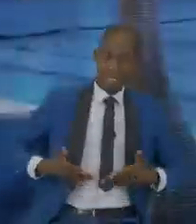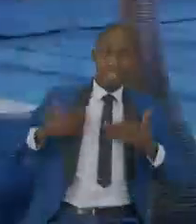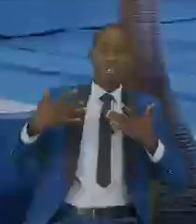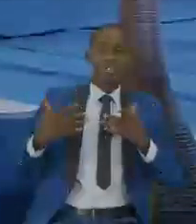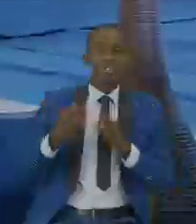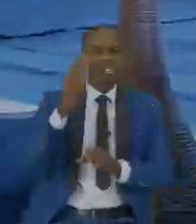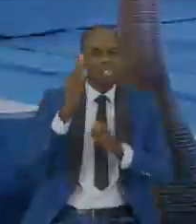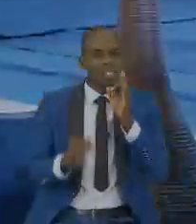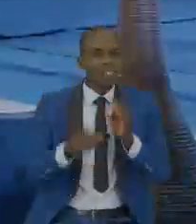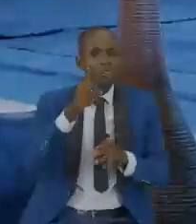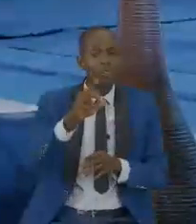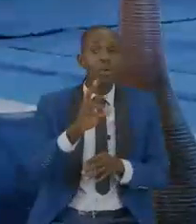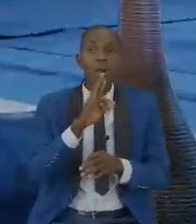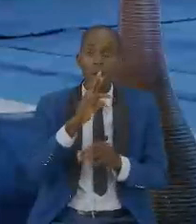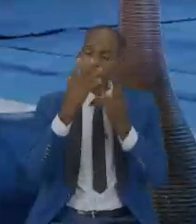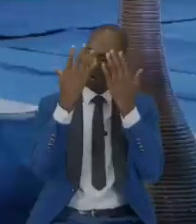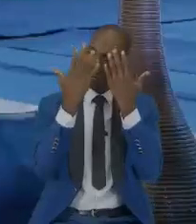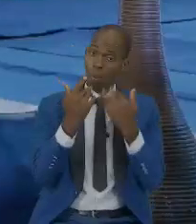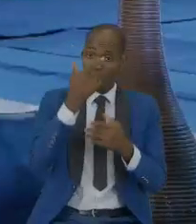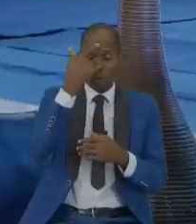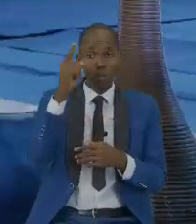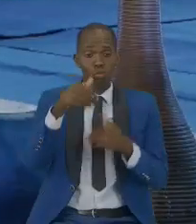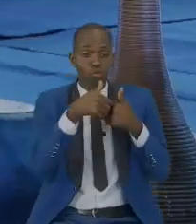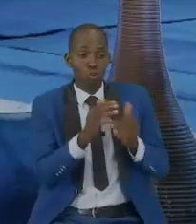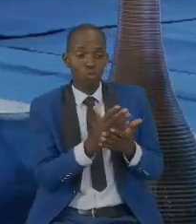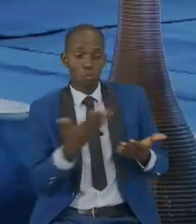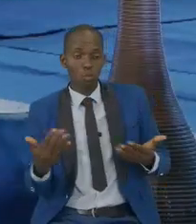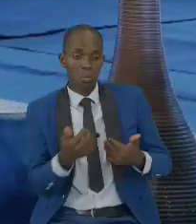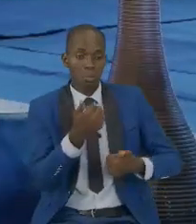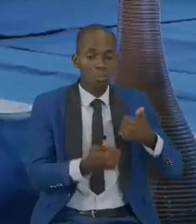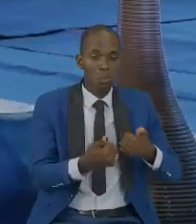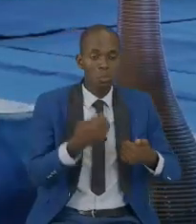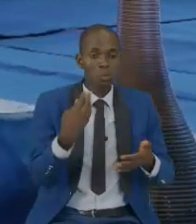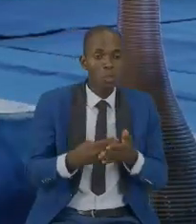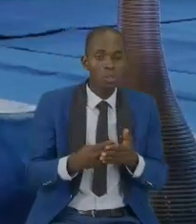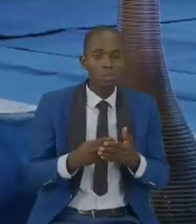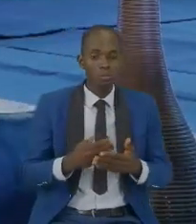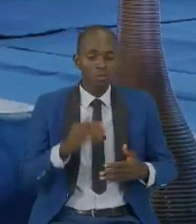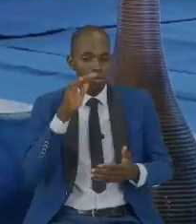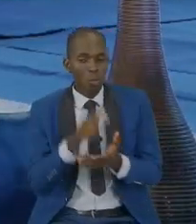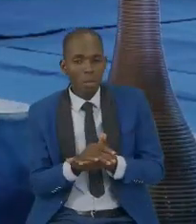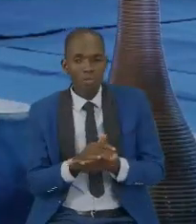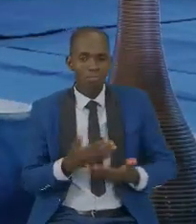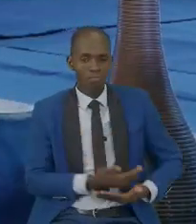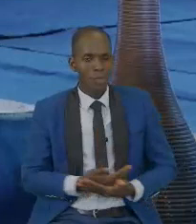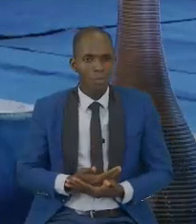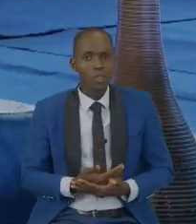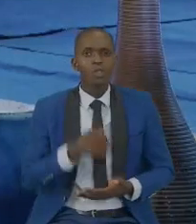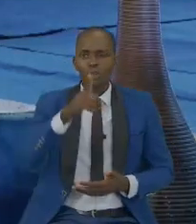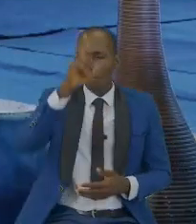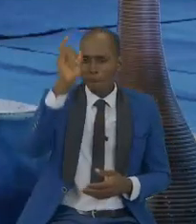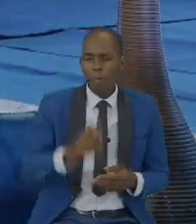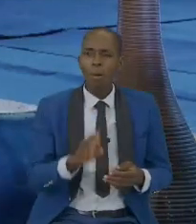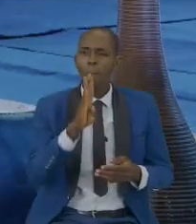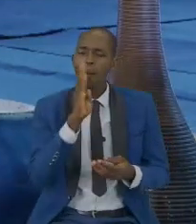were sorrowful by losing something on earth, you must be terribly sorrowful because